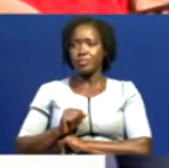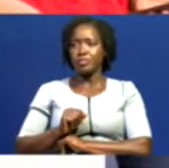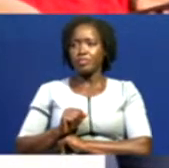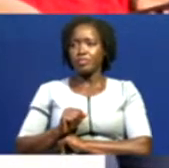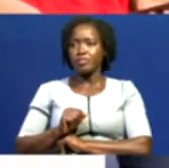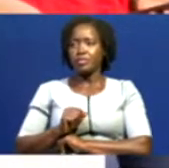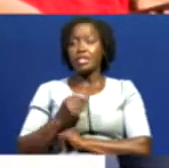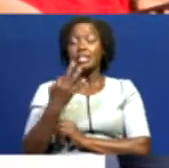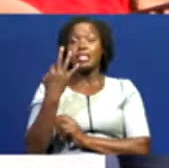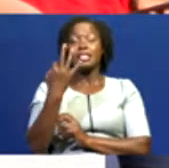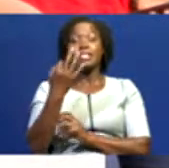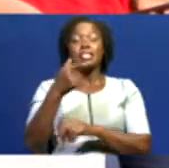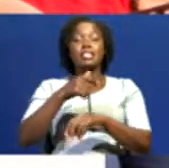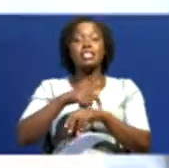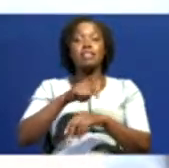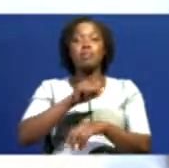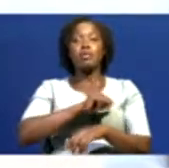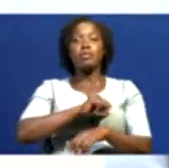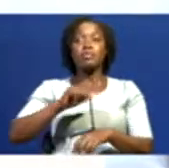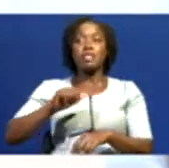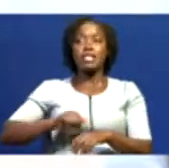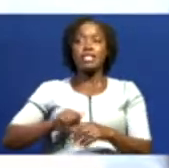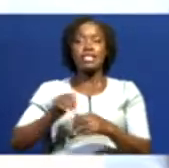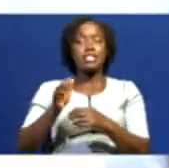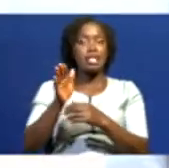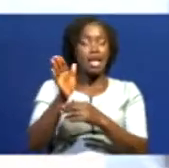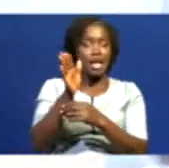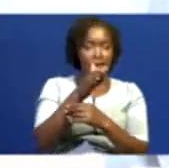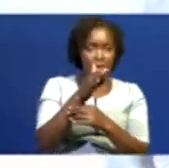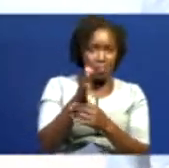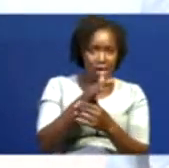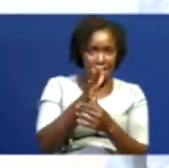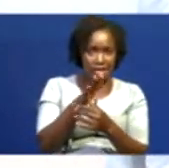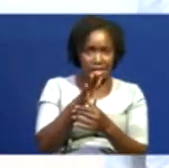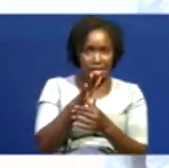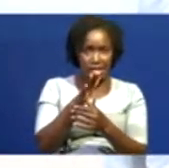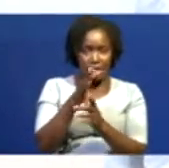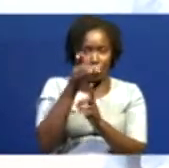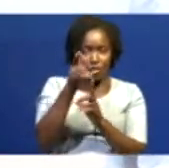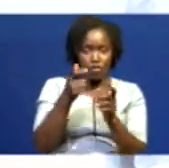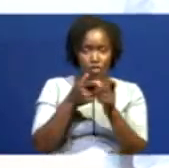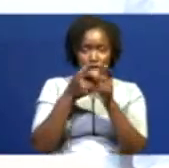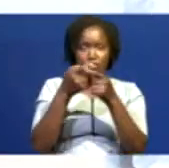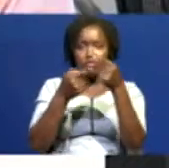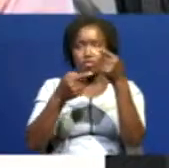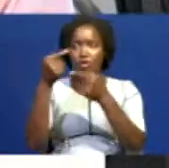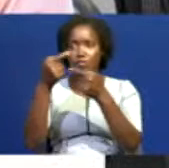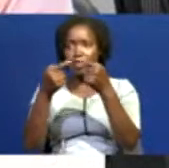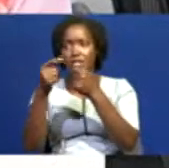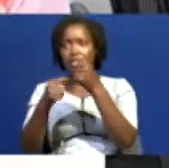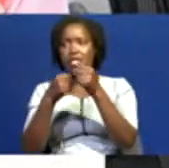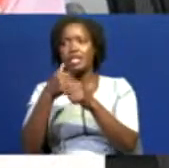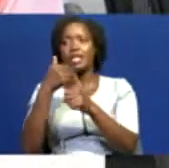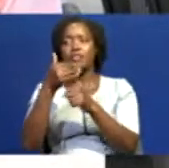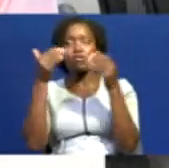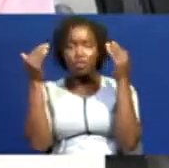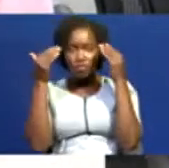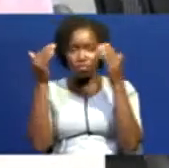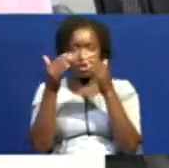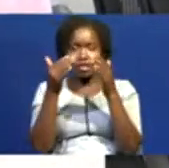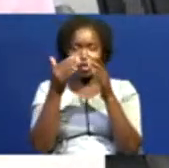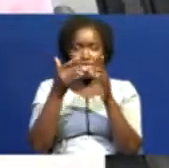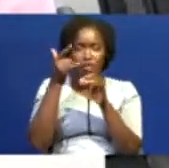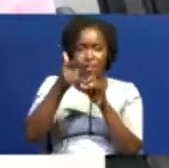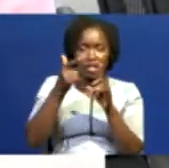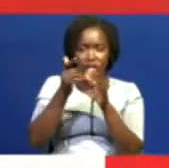Characterized the third edition of the Chinese Embassy Shared Future Awards. The competition is held annually with a focus on journalists